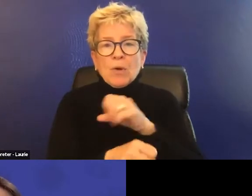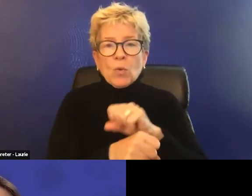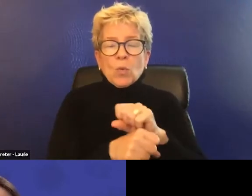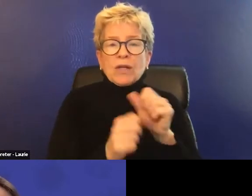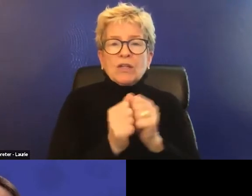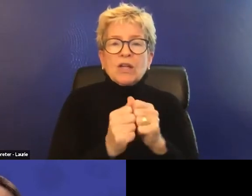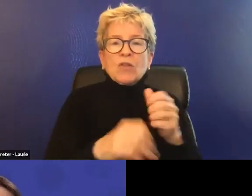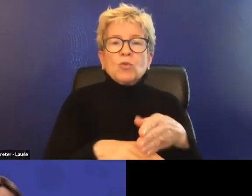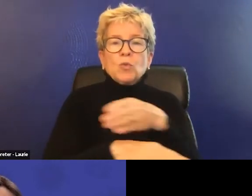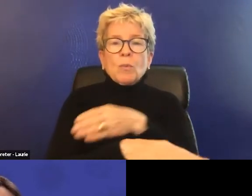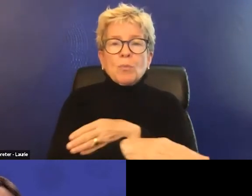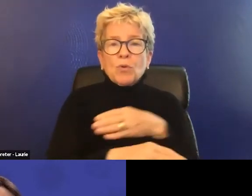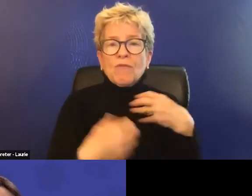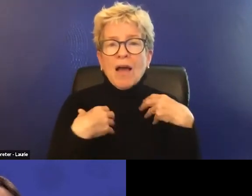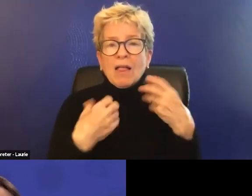health.